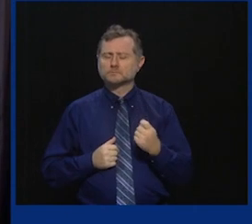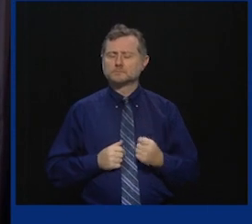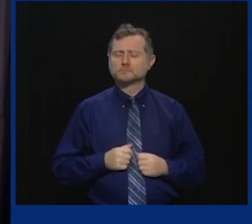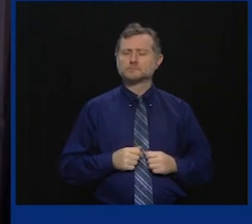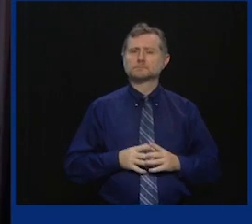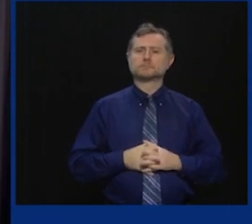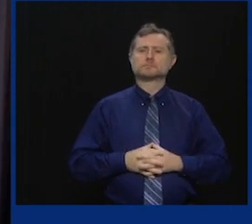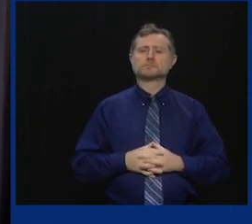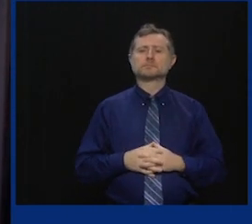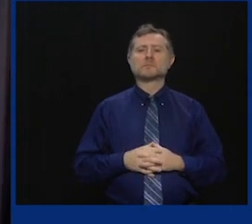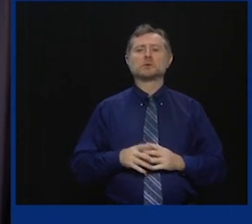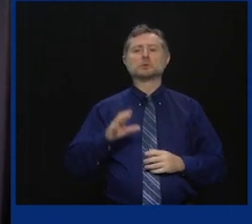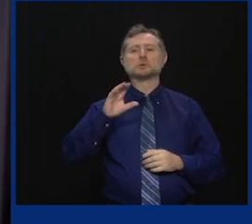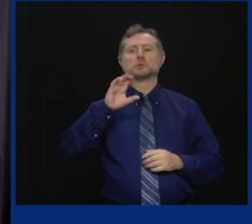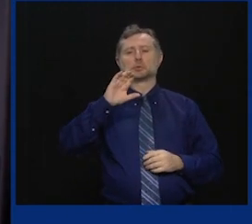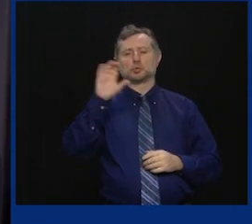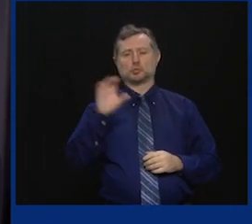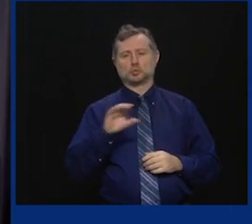Zoom.